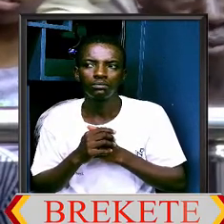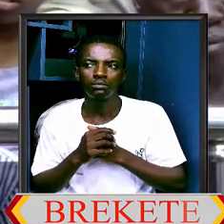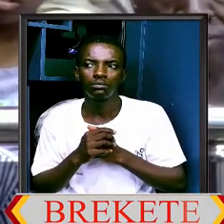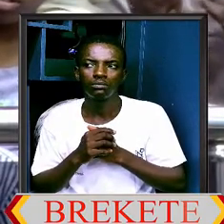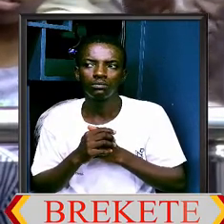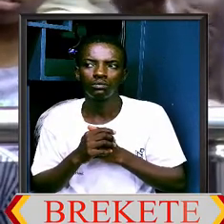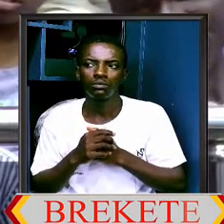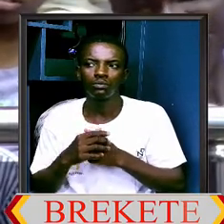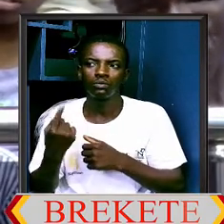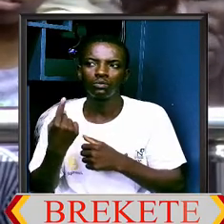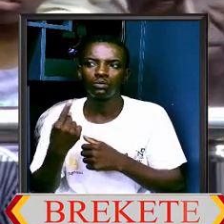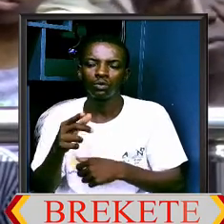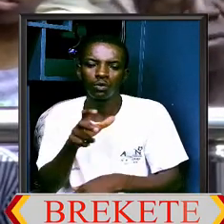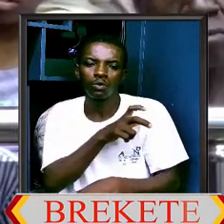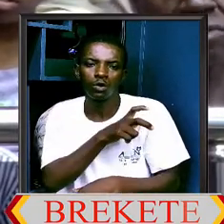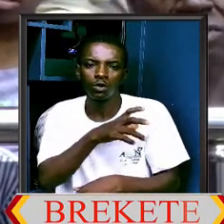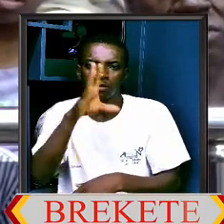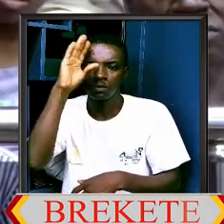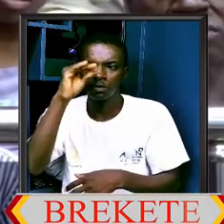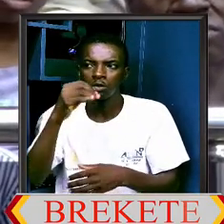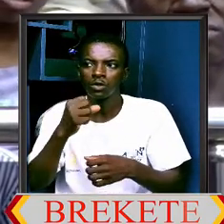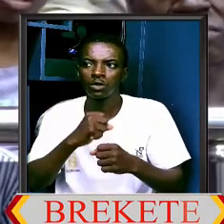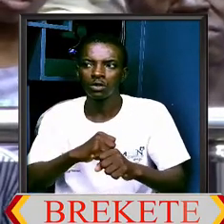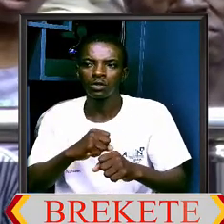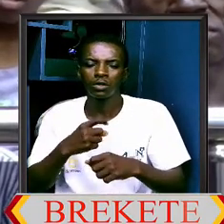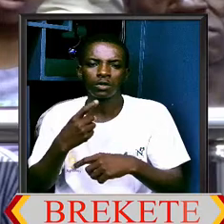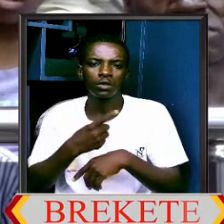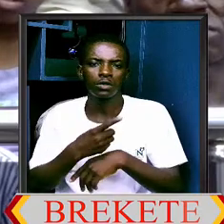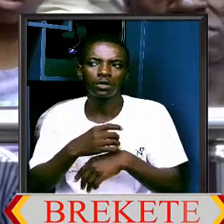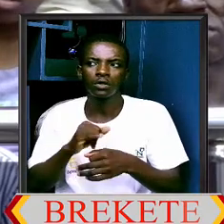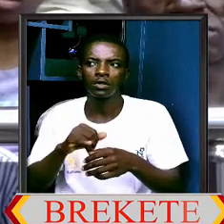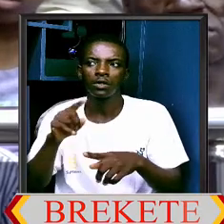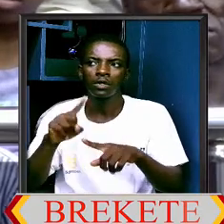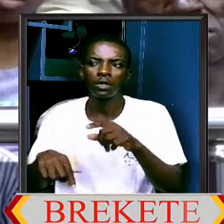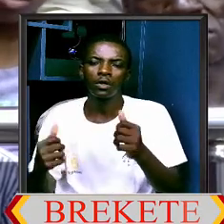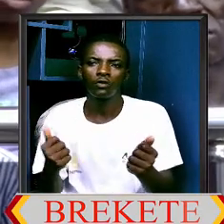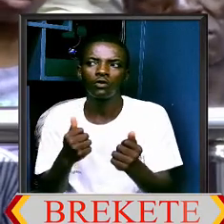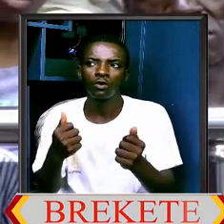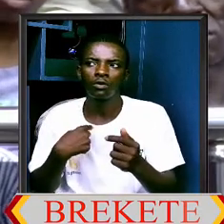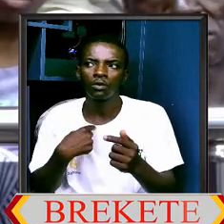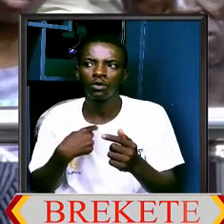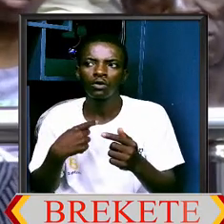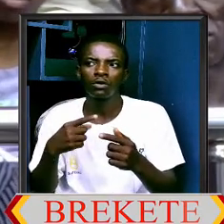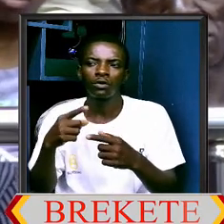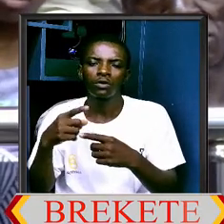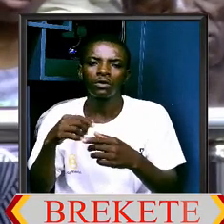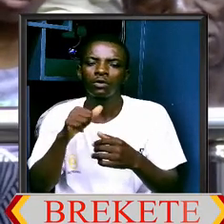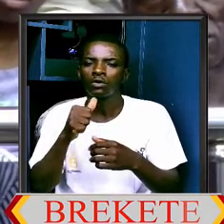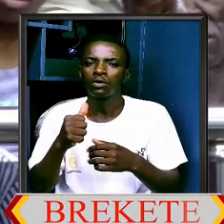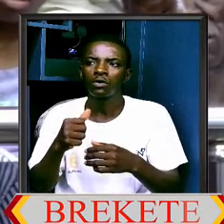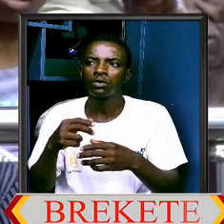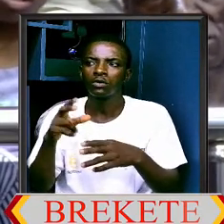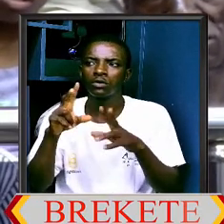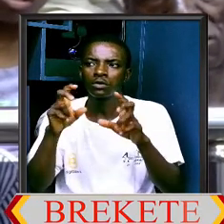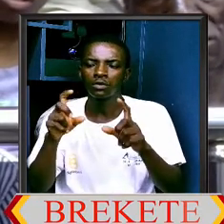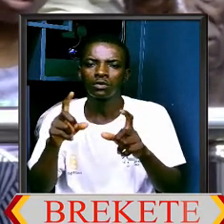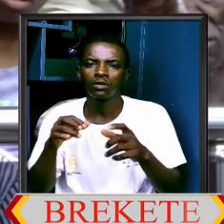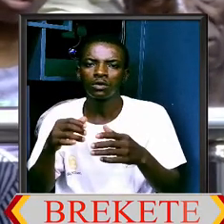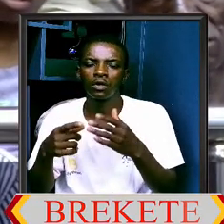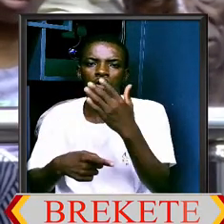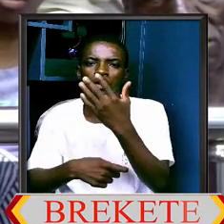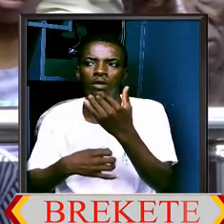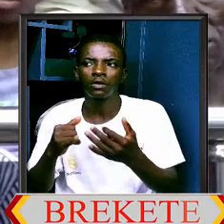Now they'll take me to one policeman securing there. Now they cannot follow me, let them not suspect them as a